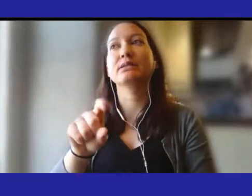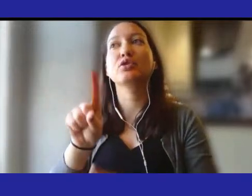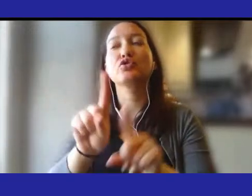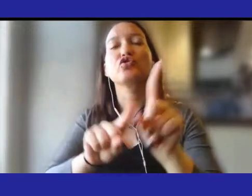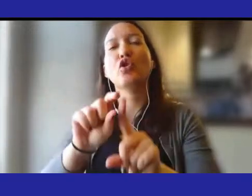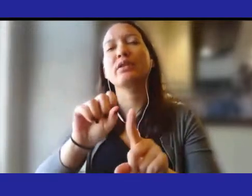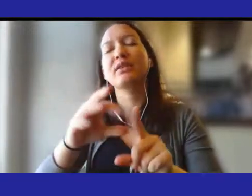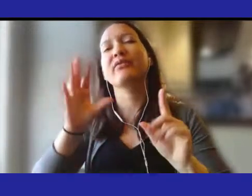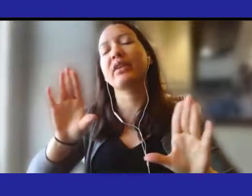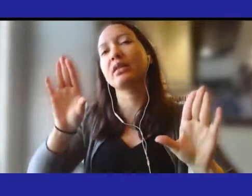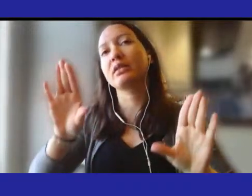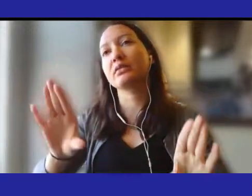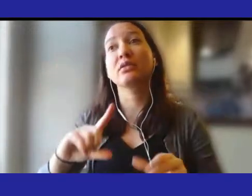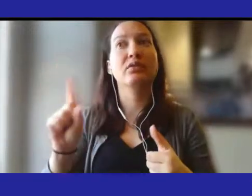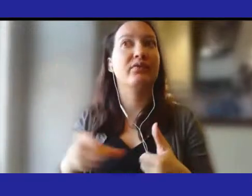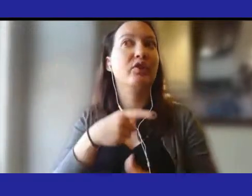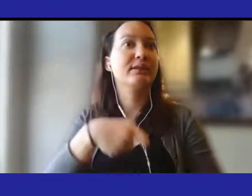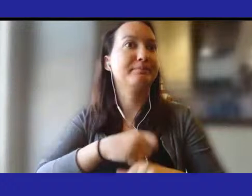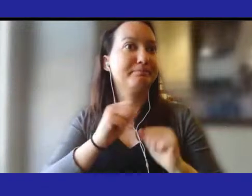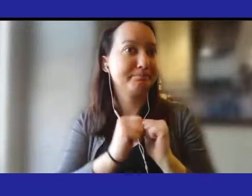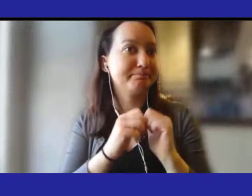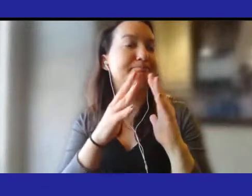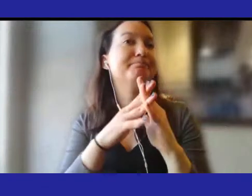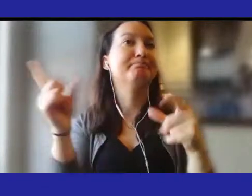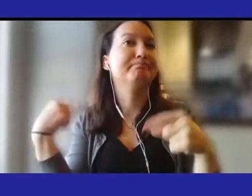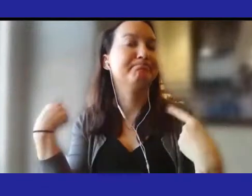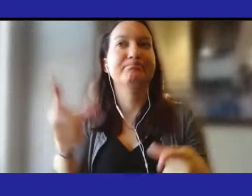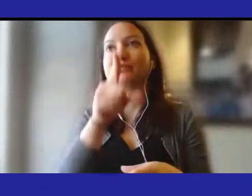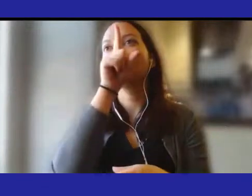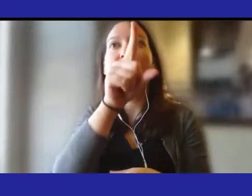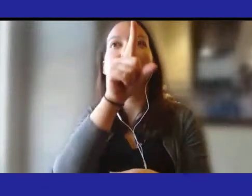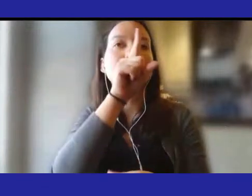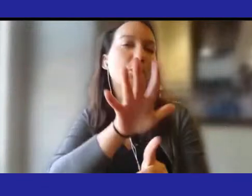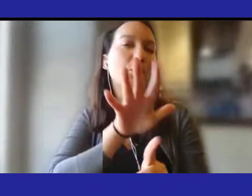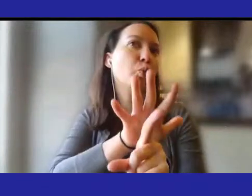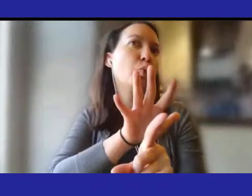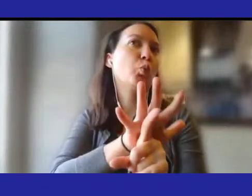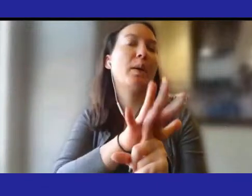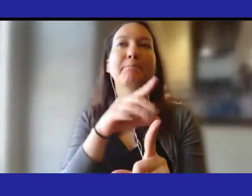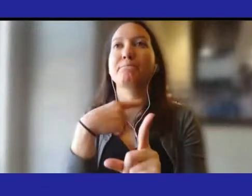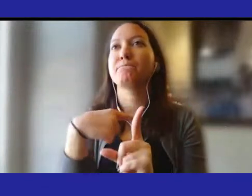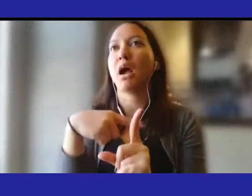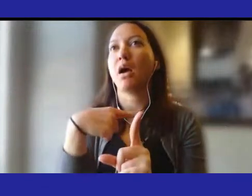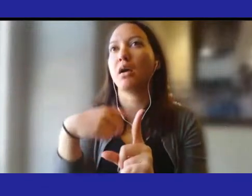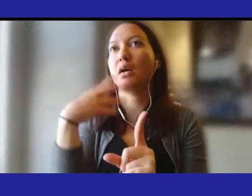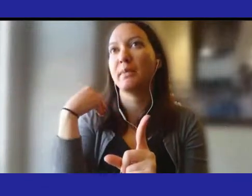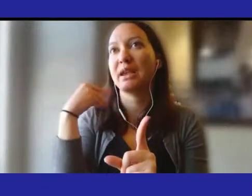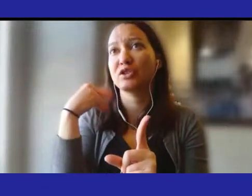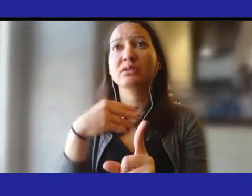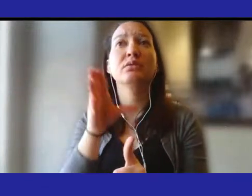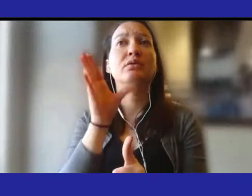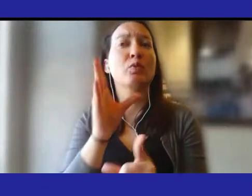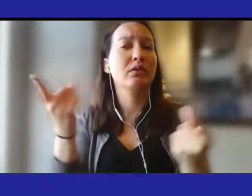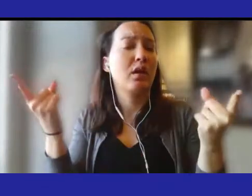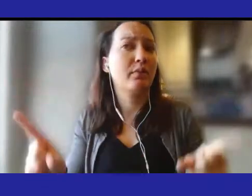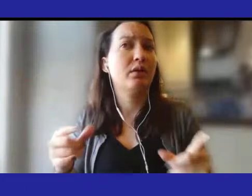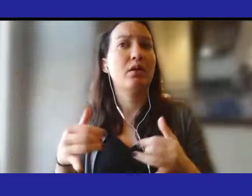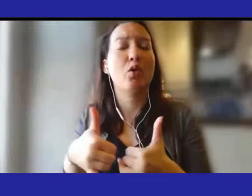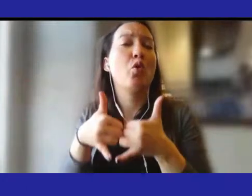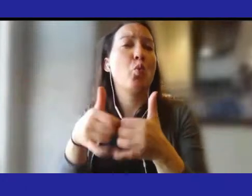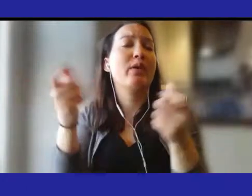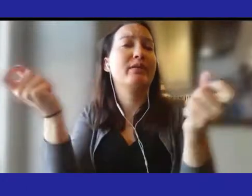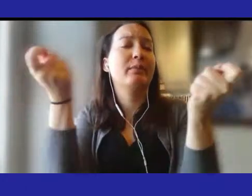that we've held this, and it has been really such a very positive experience. We'll be having our award ceremony